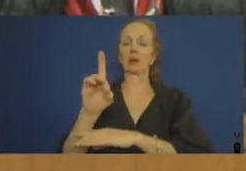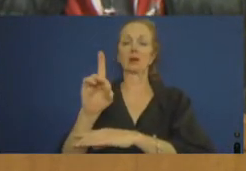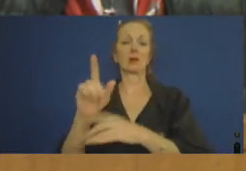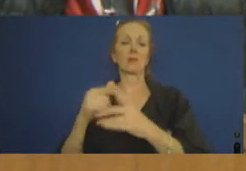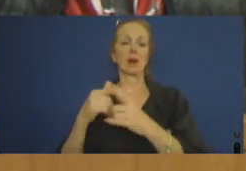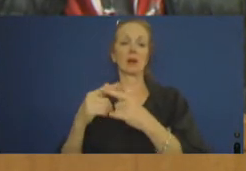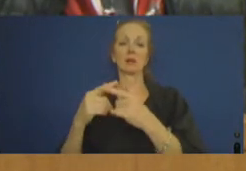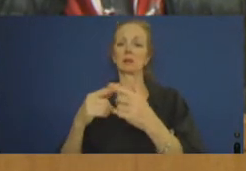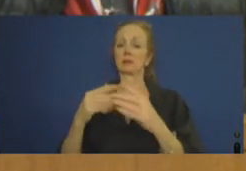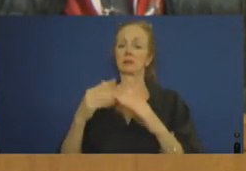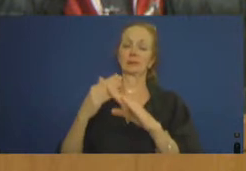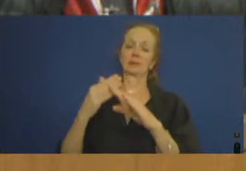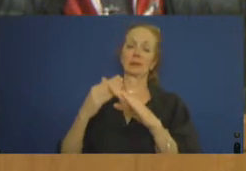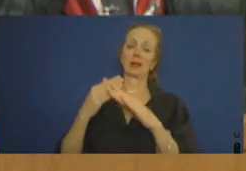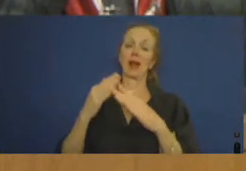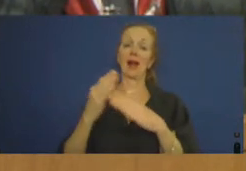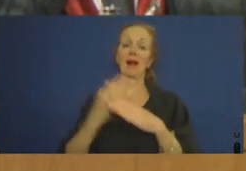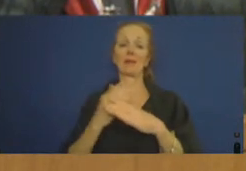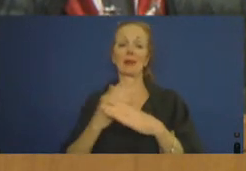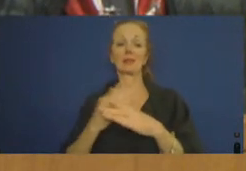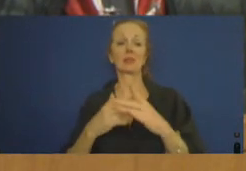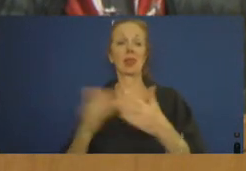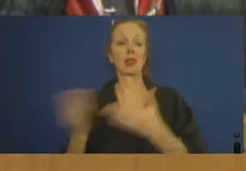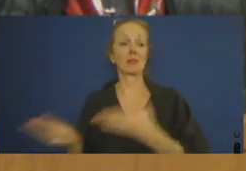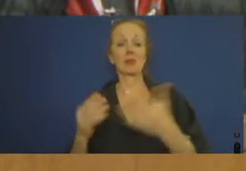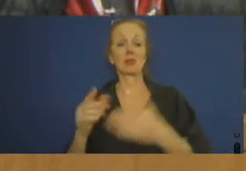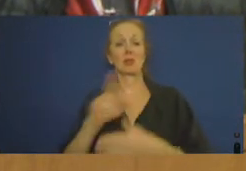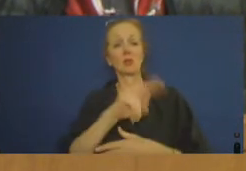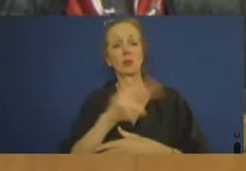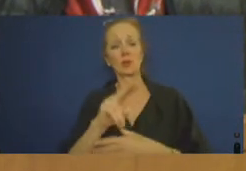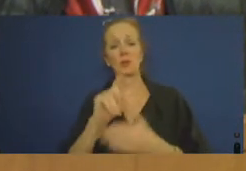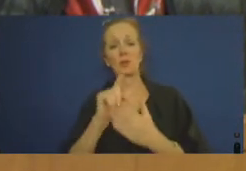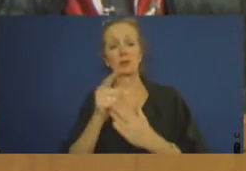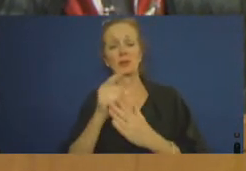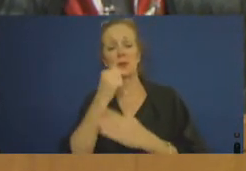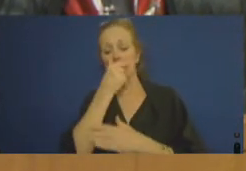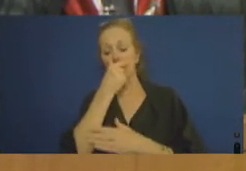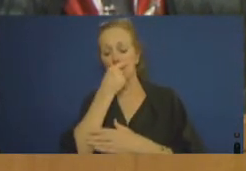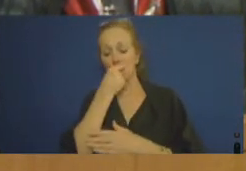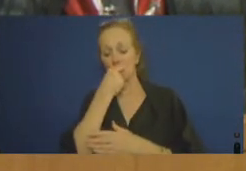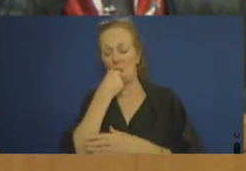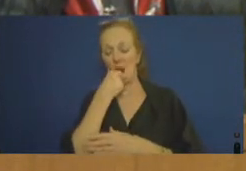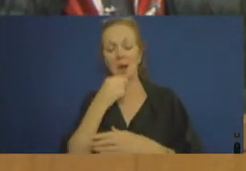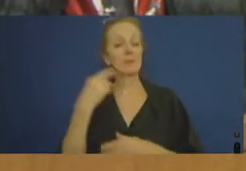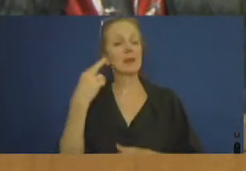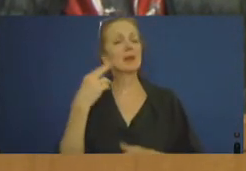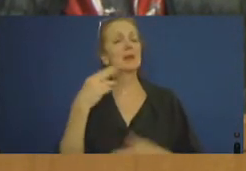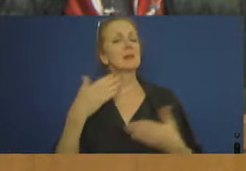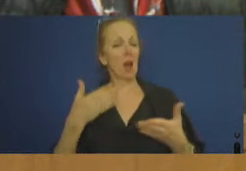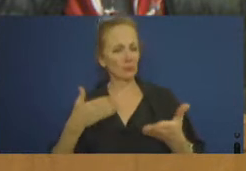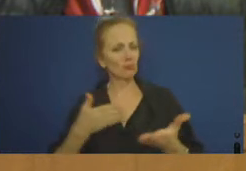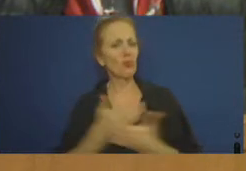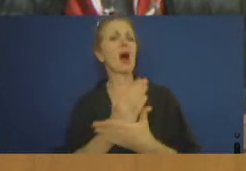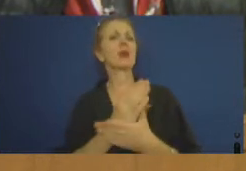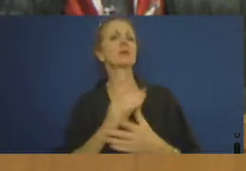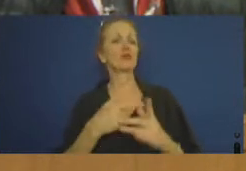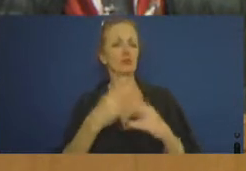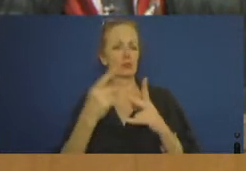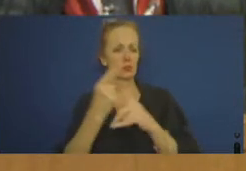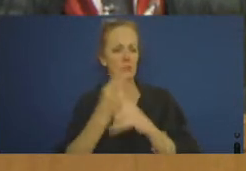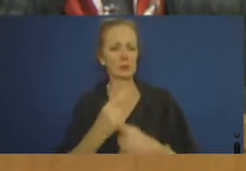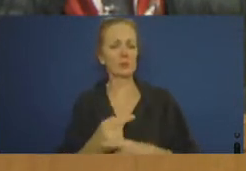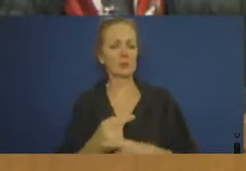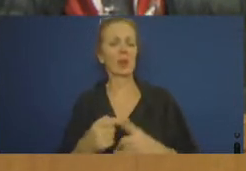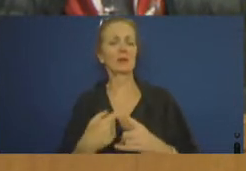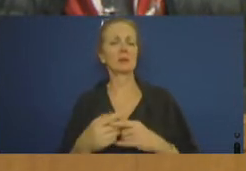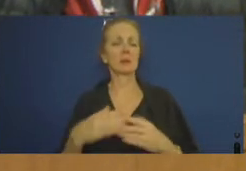we are a commercially zoned shopping center, and it's our property zoning right to have reasonable and continuous commercial access and to